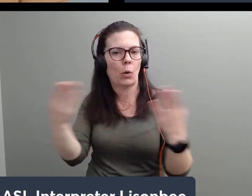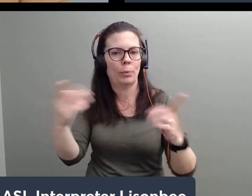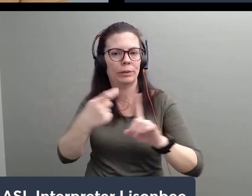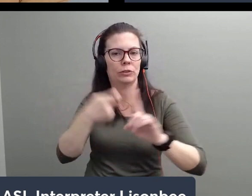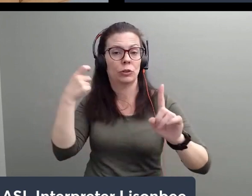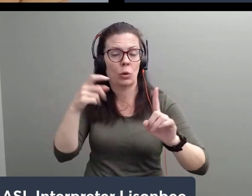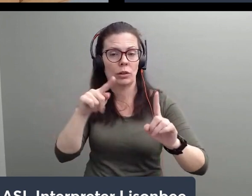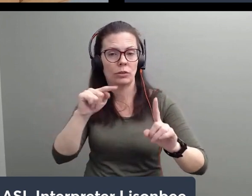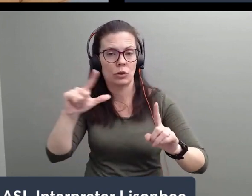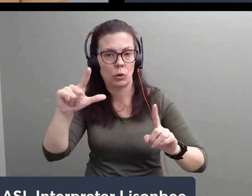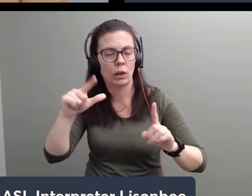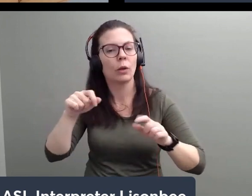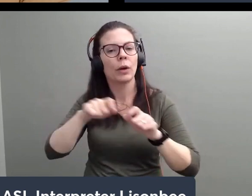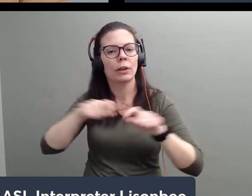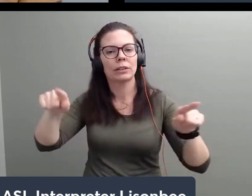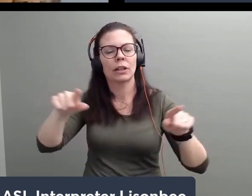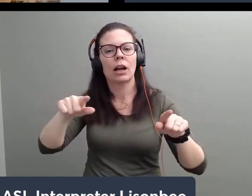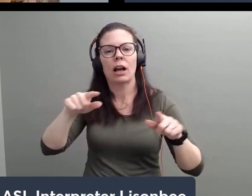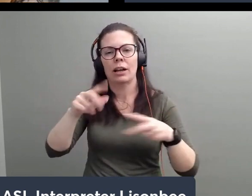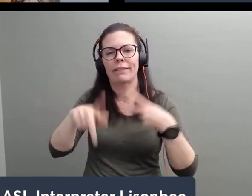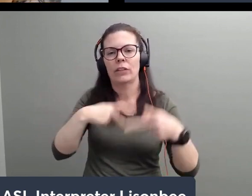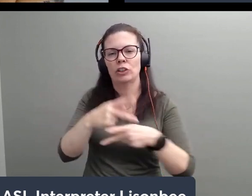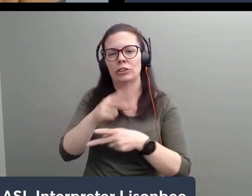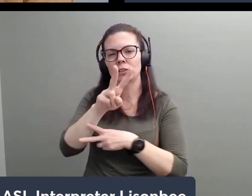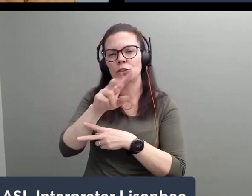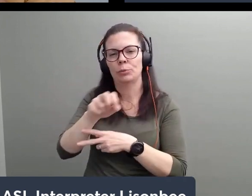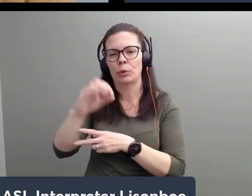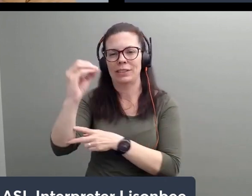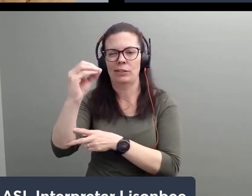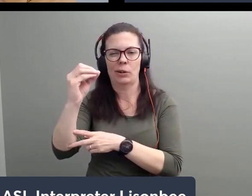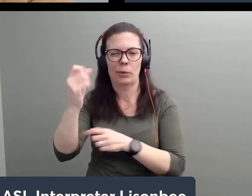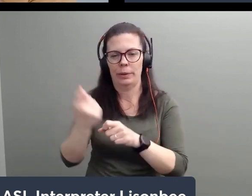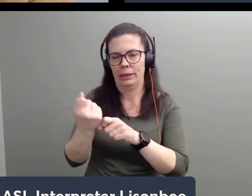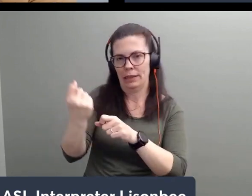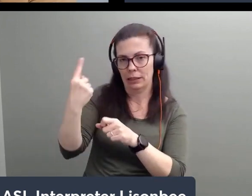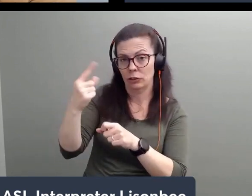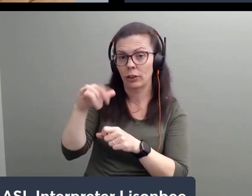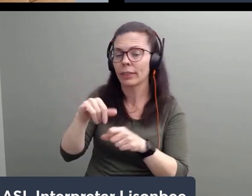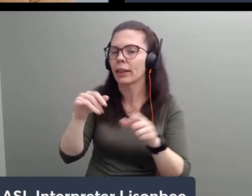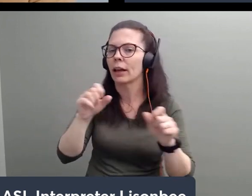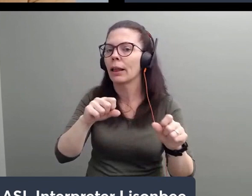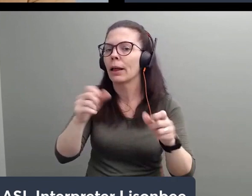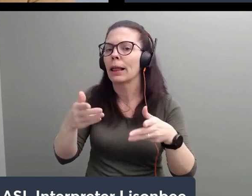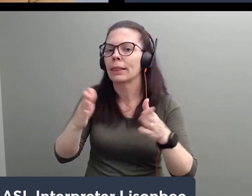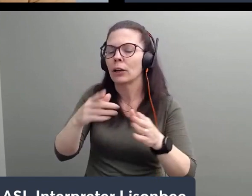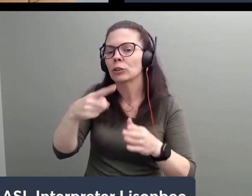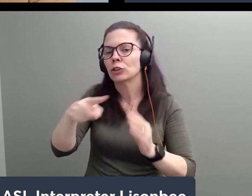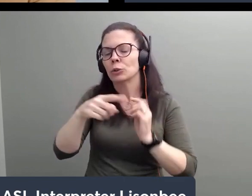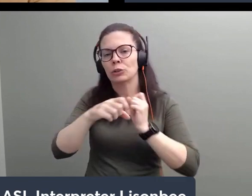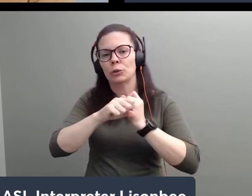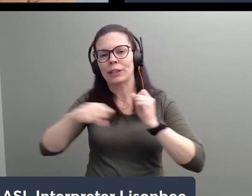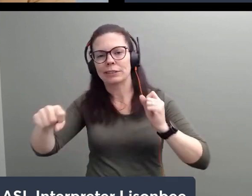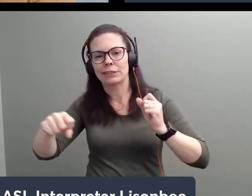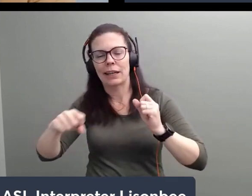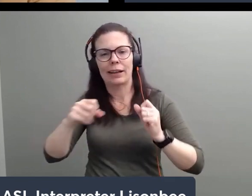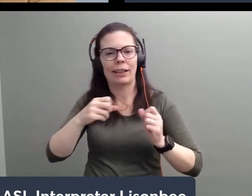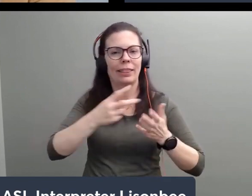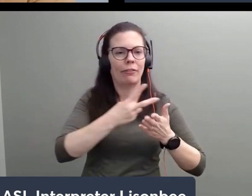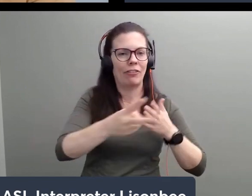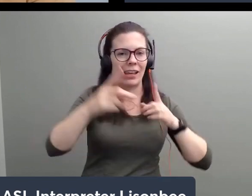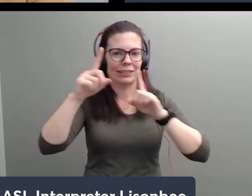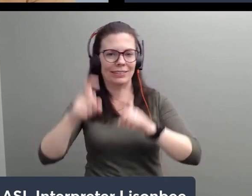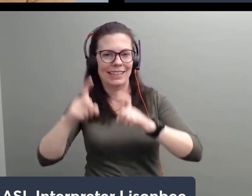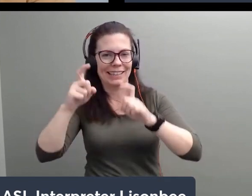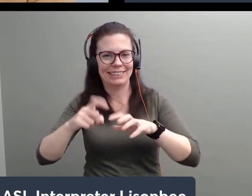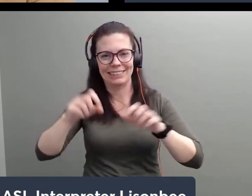we released on version 2.0 last year. So that gives you the ability to extend this fail-fast capabilities